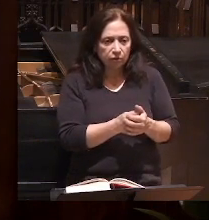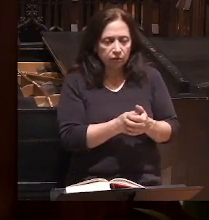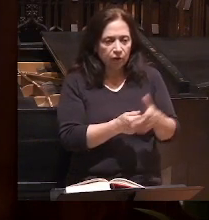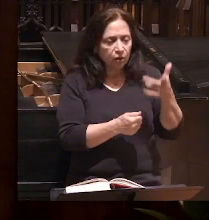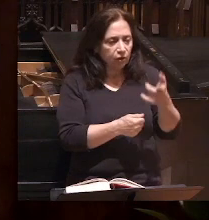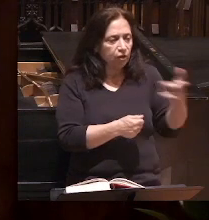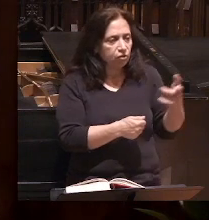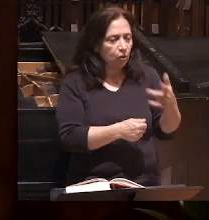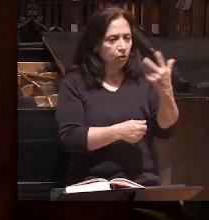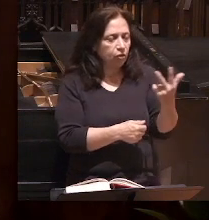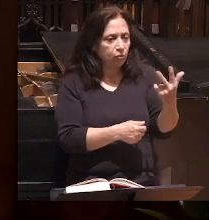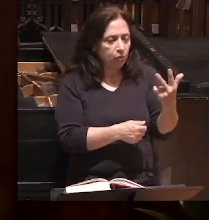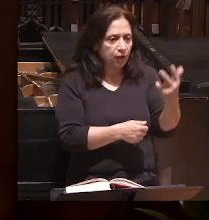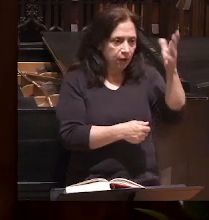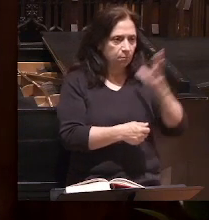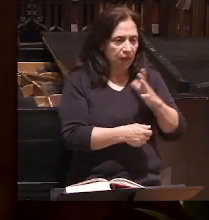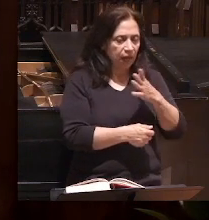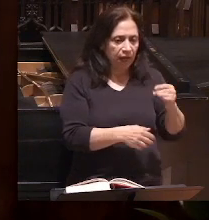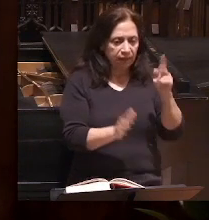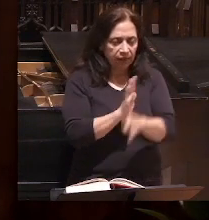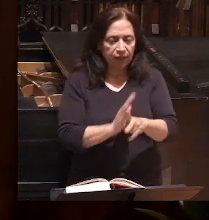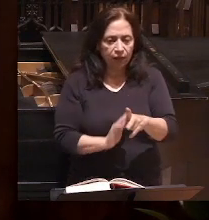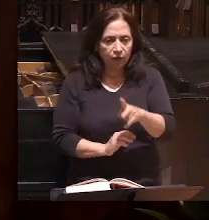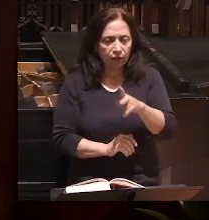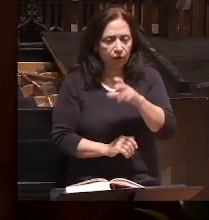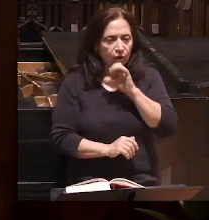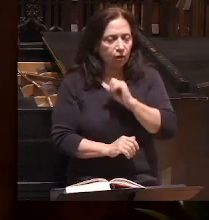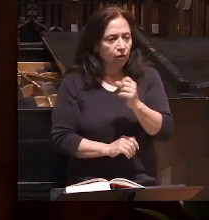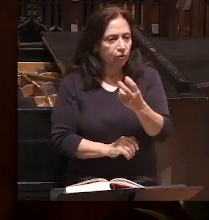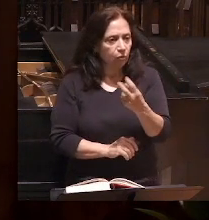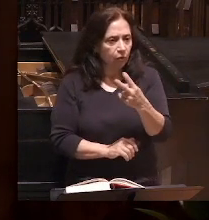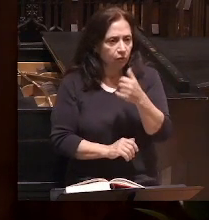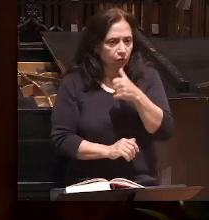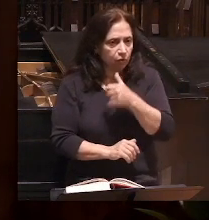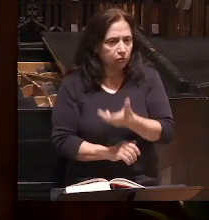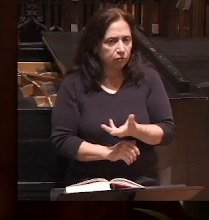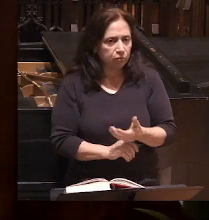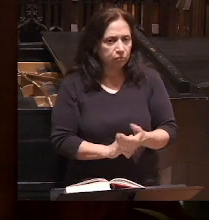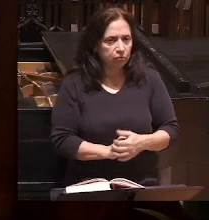shooting 3 men and killing 12-year-old Secret.